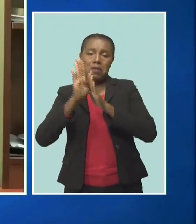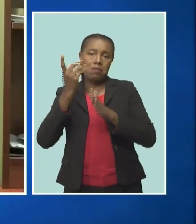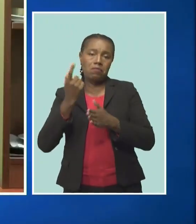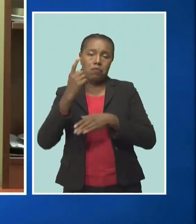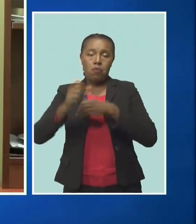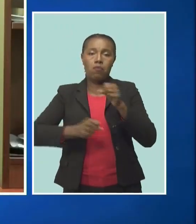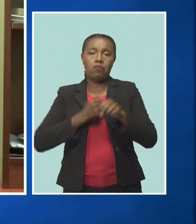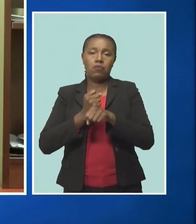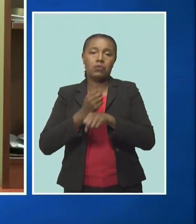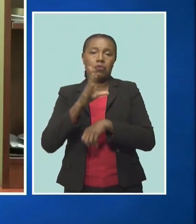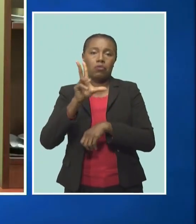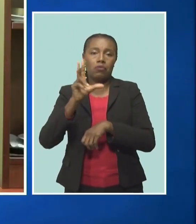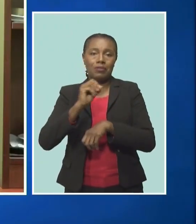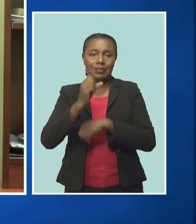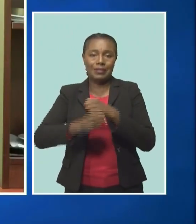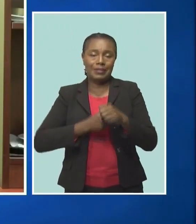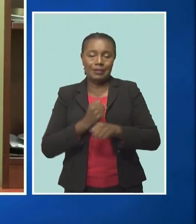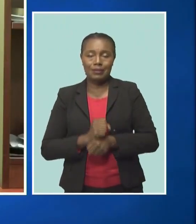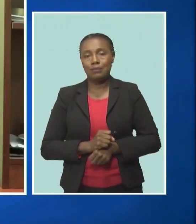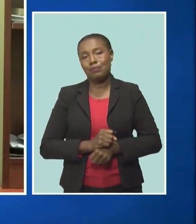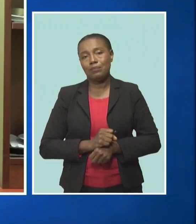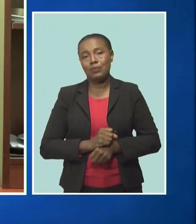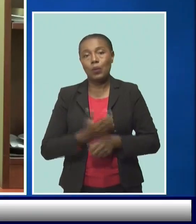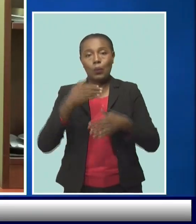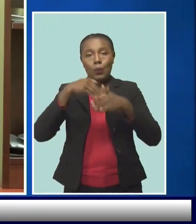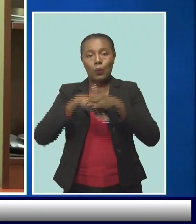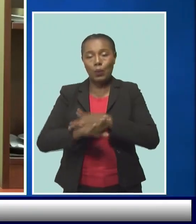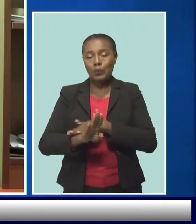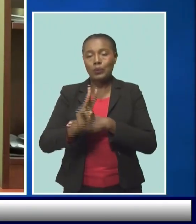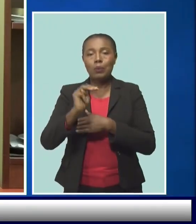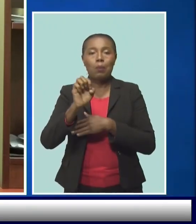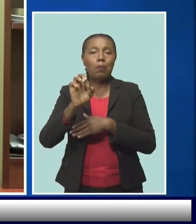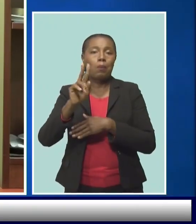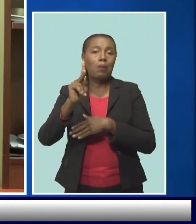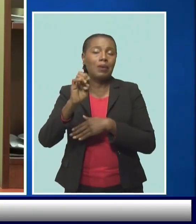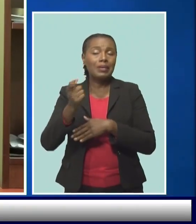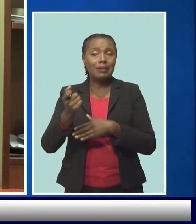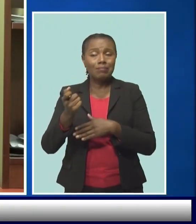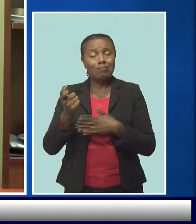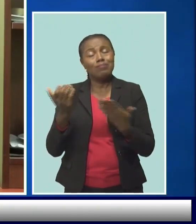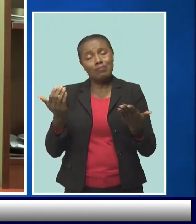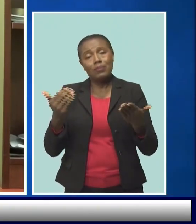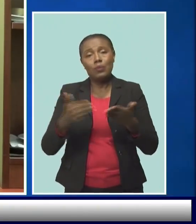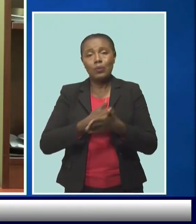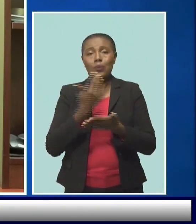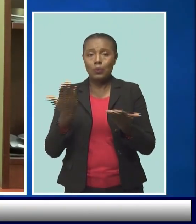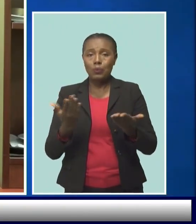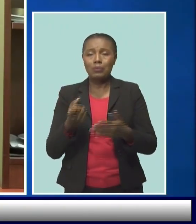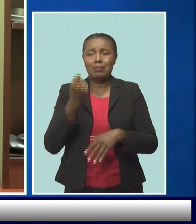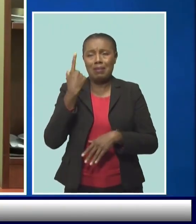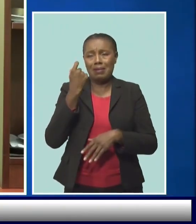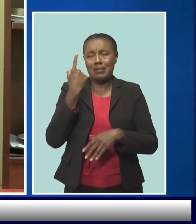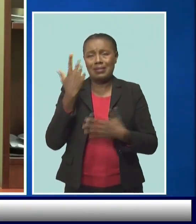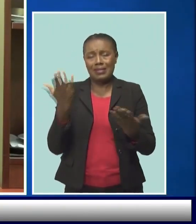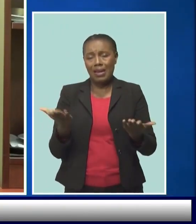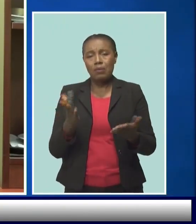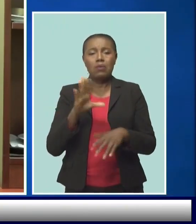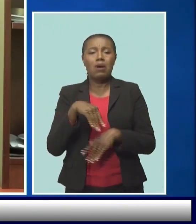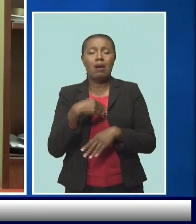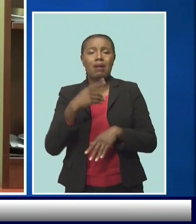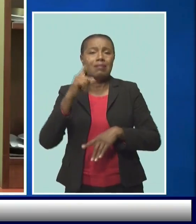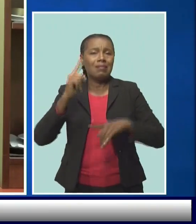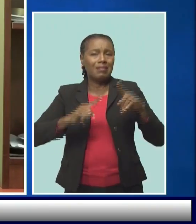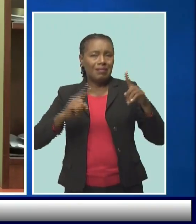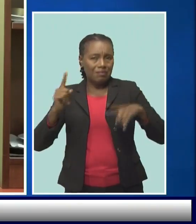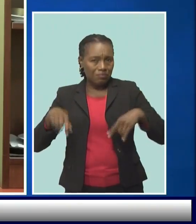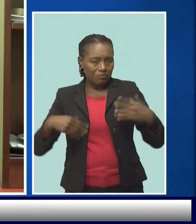years. We entered into a market which was relatively new when it came to understanding what psychometric assessments are